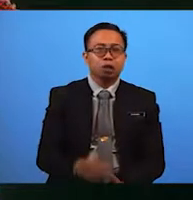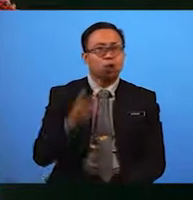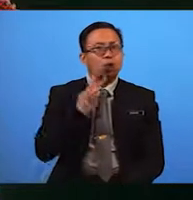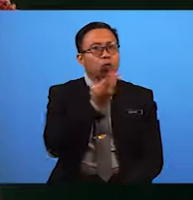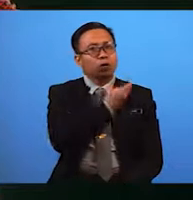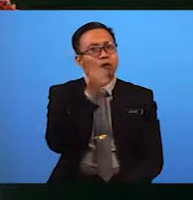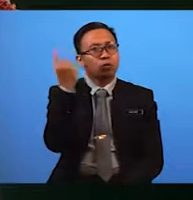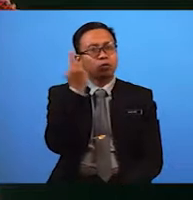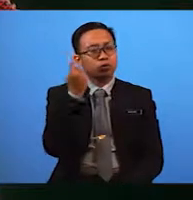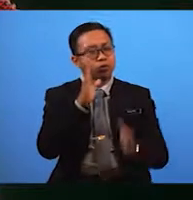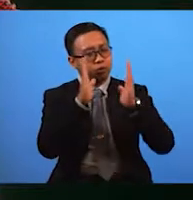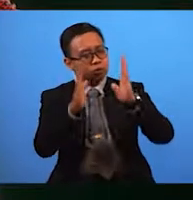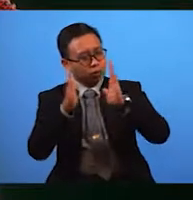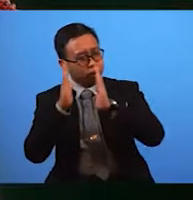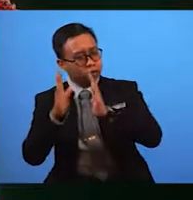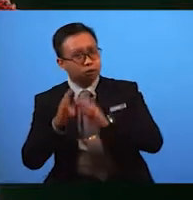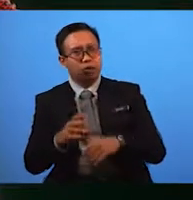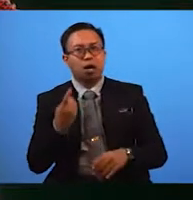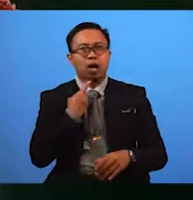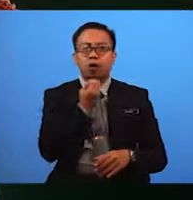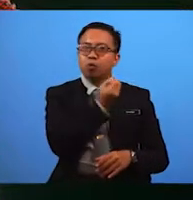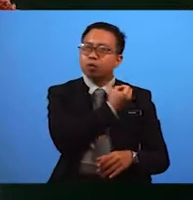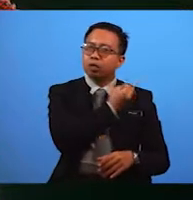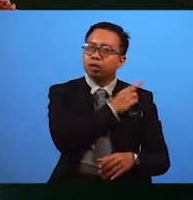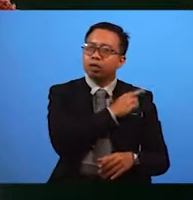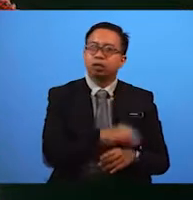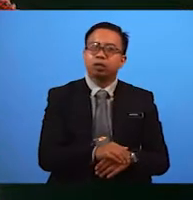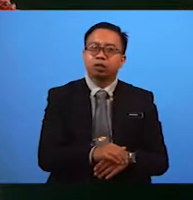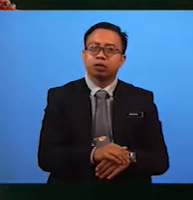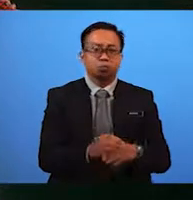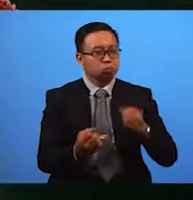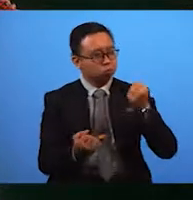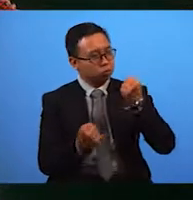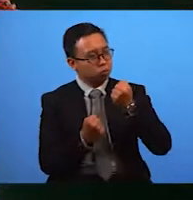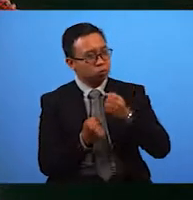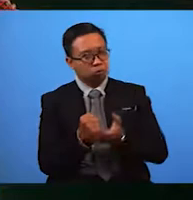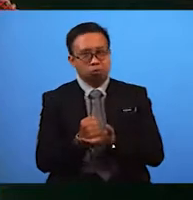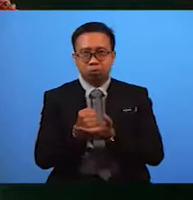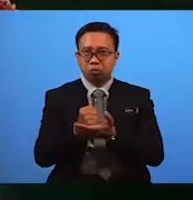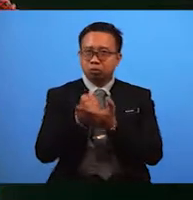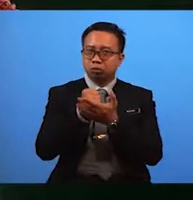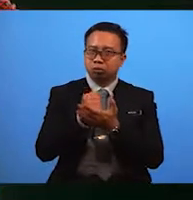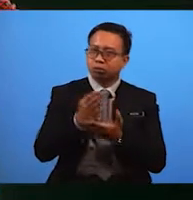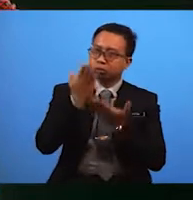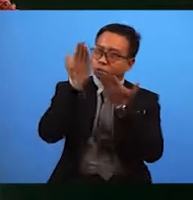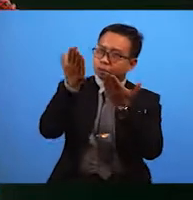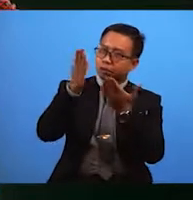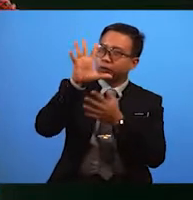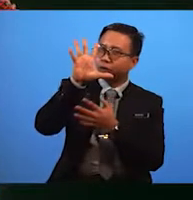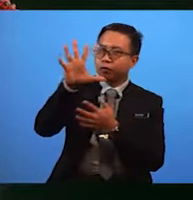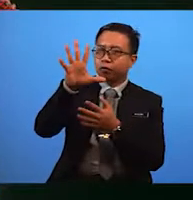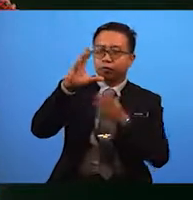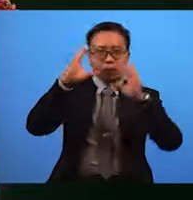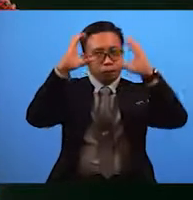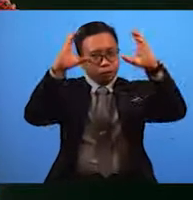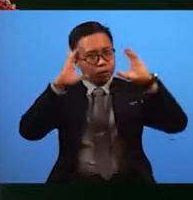to organize our points. I would strongly recommend that you have at least 5